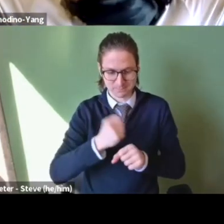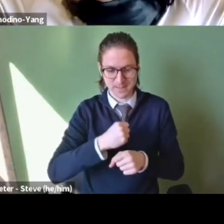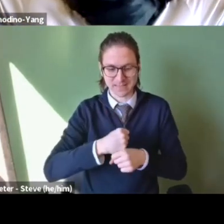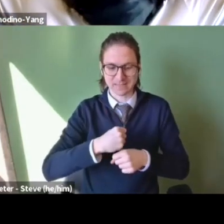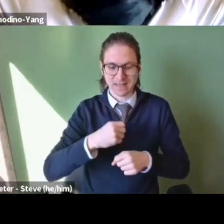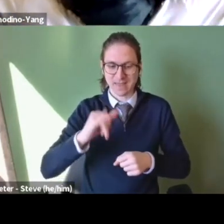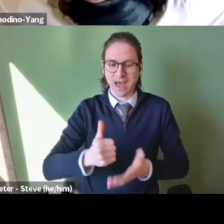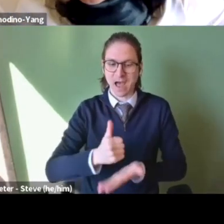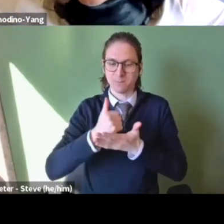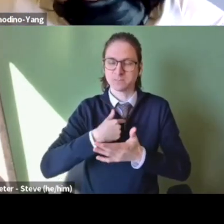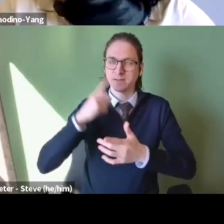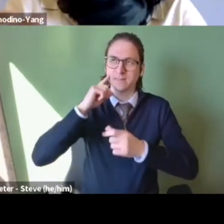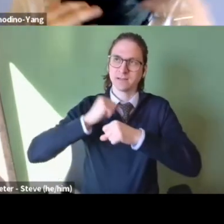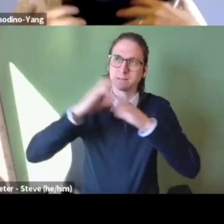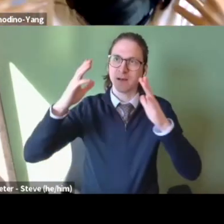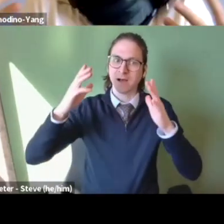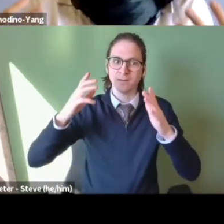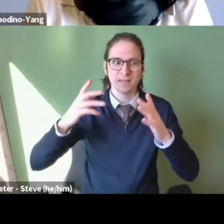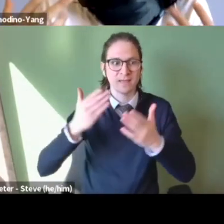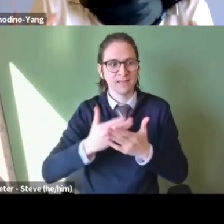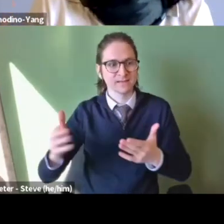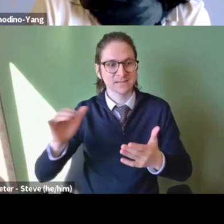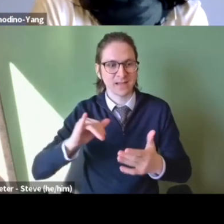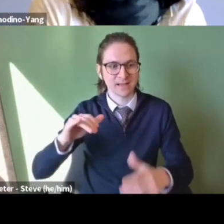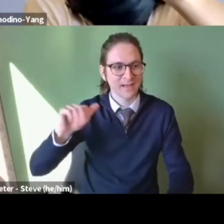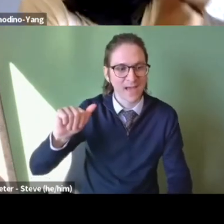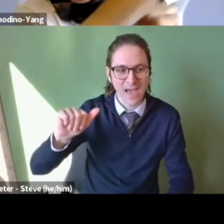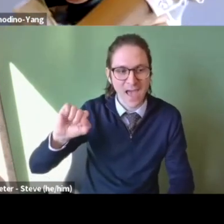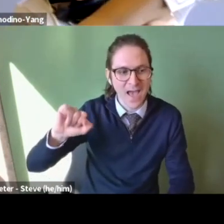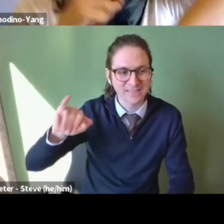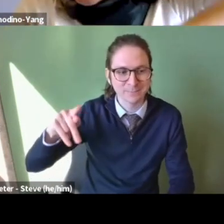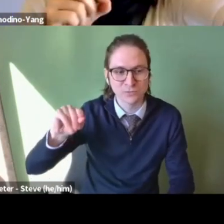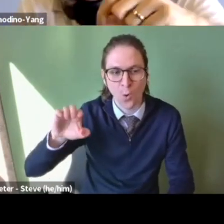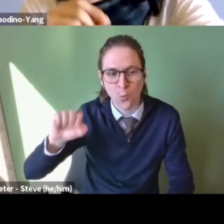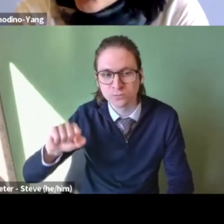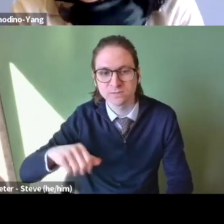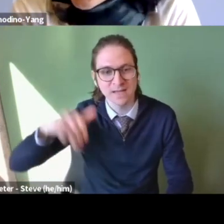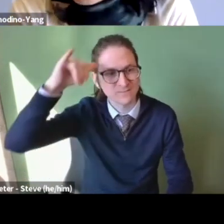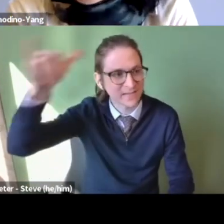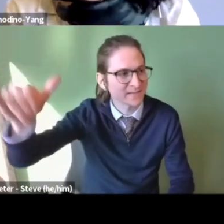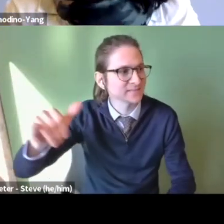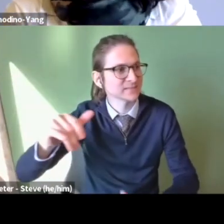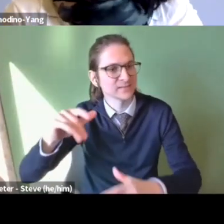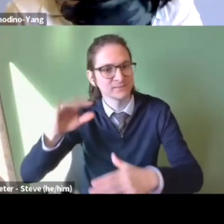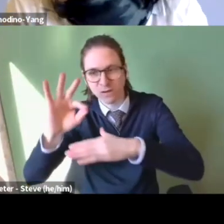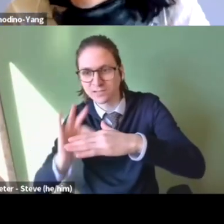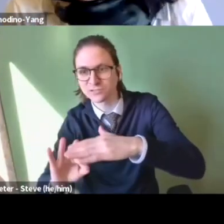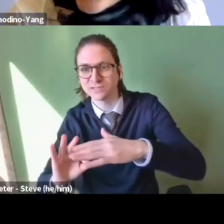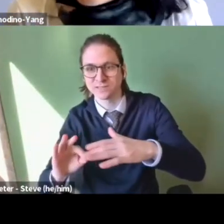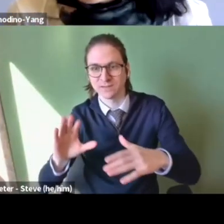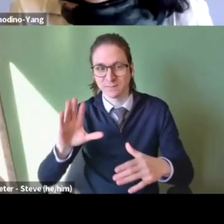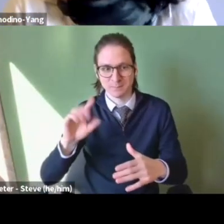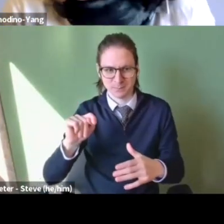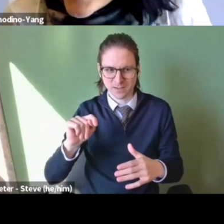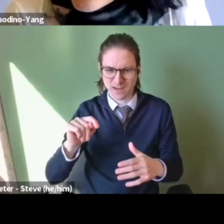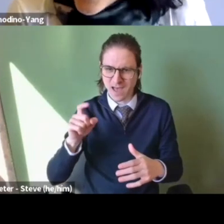and asymptotes and infinity. But then in order to really understand them, I have to dig in and learn to do stuff, which is like